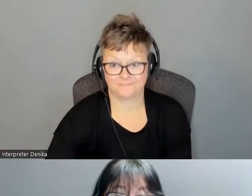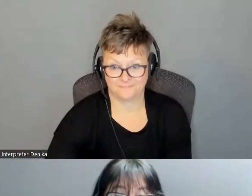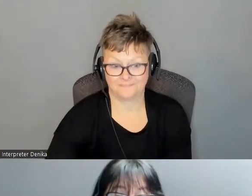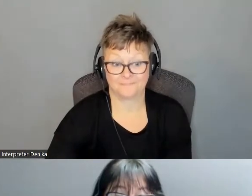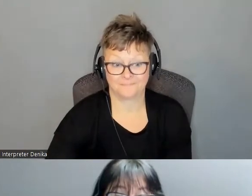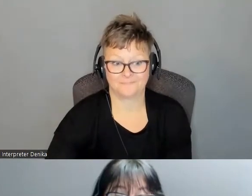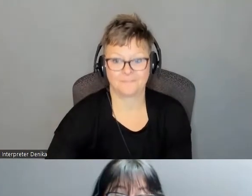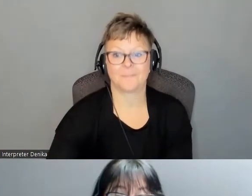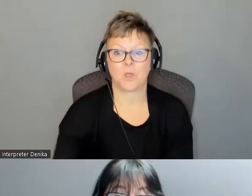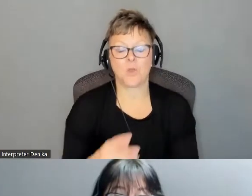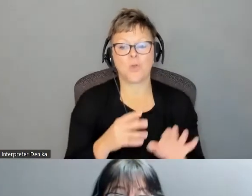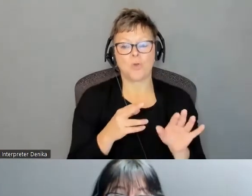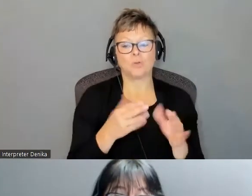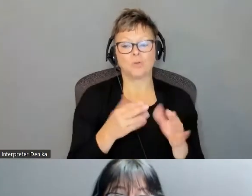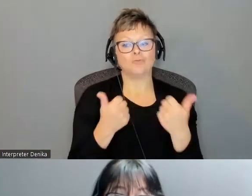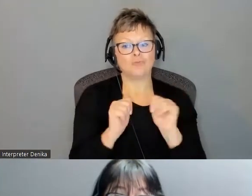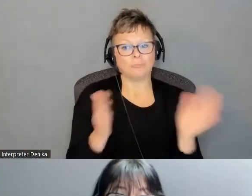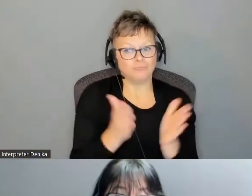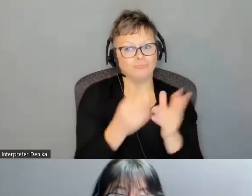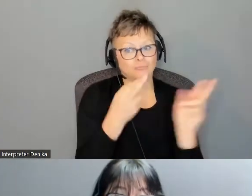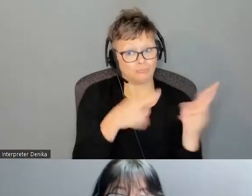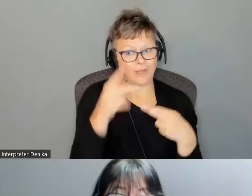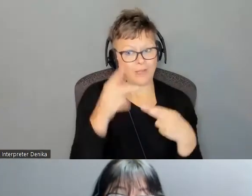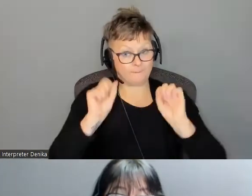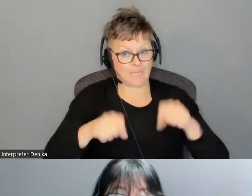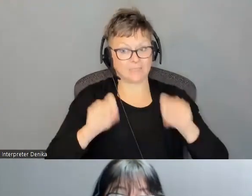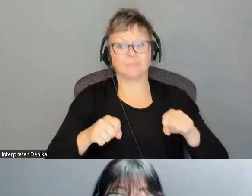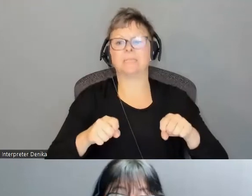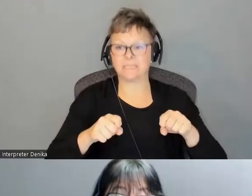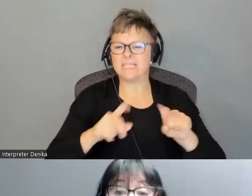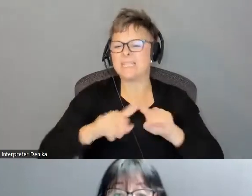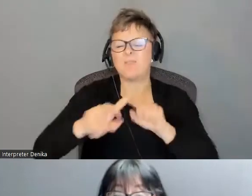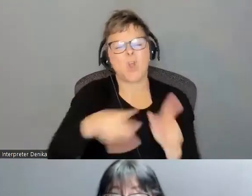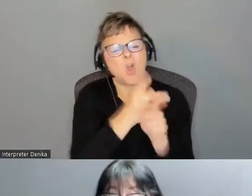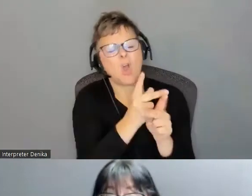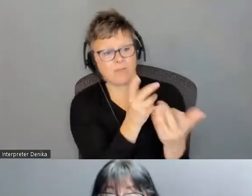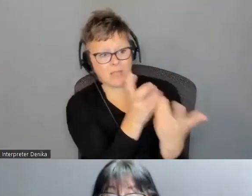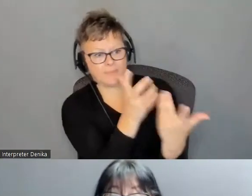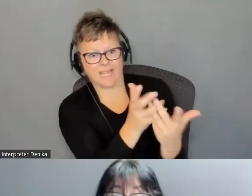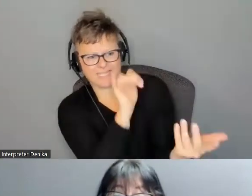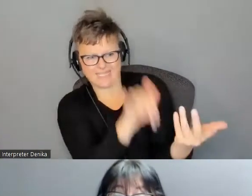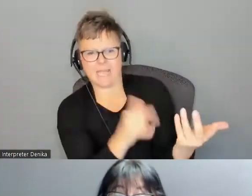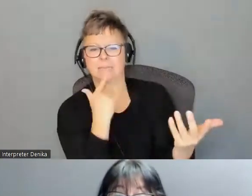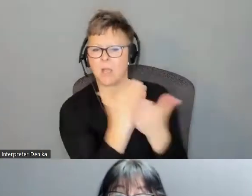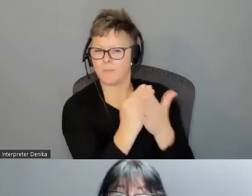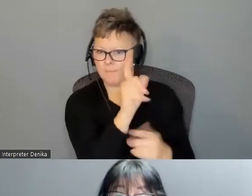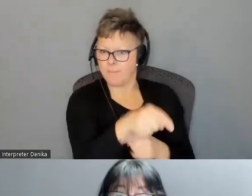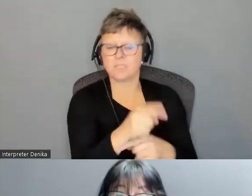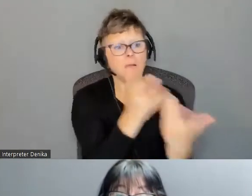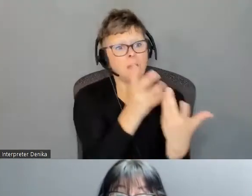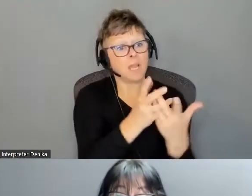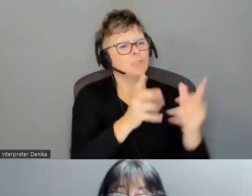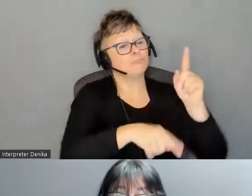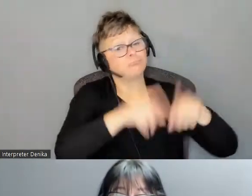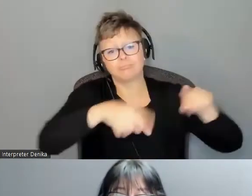the possibilities of various types of accommodations. And those can be really far-ranging conversations